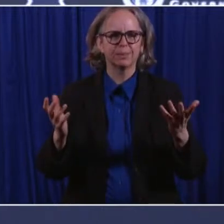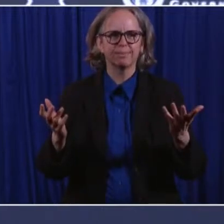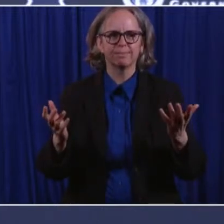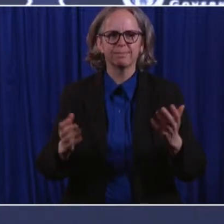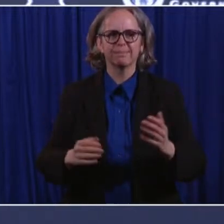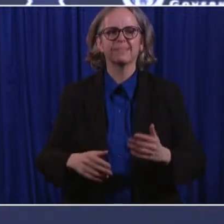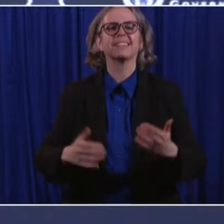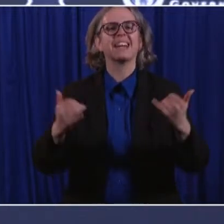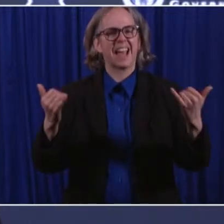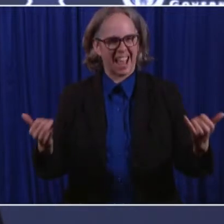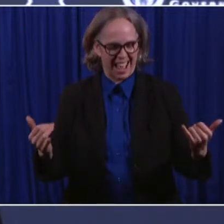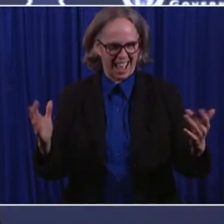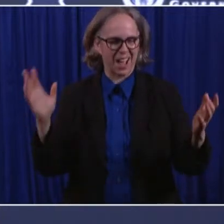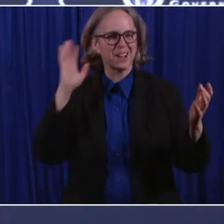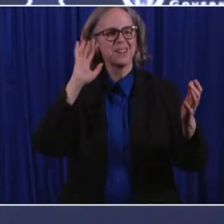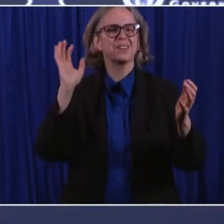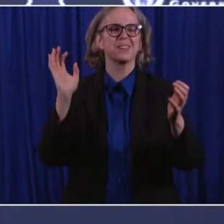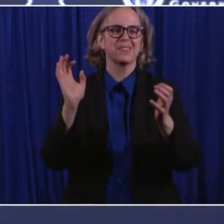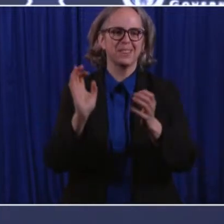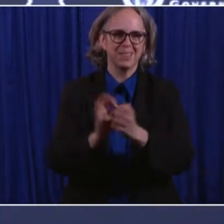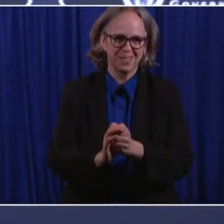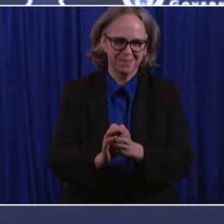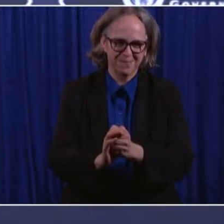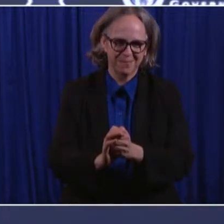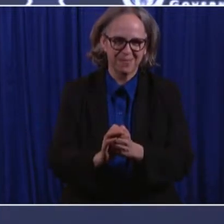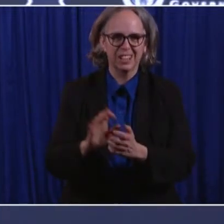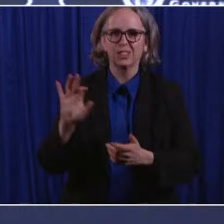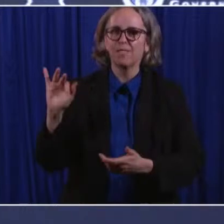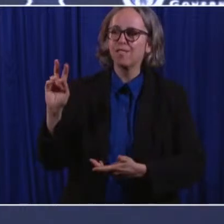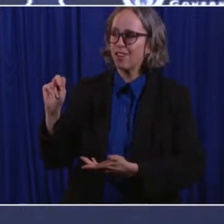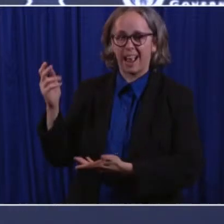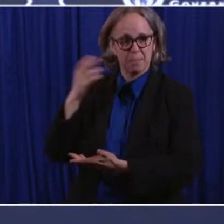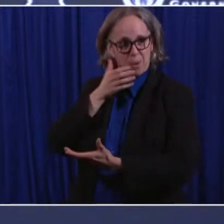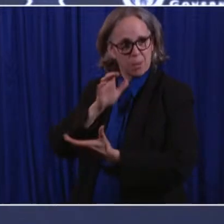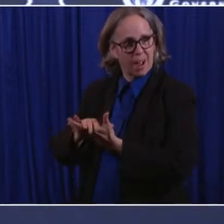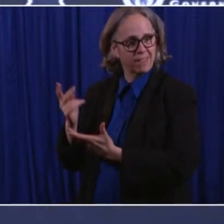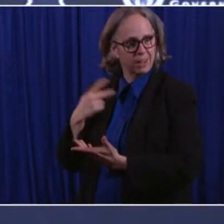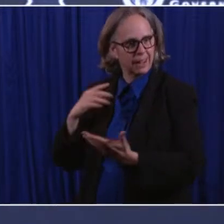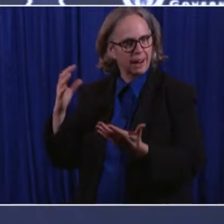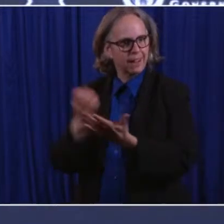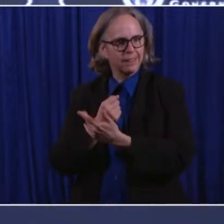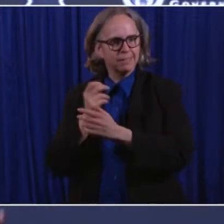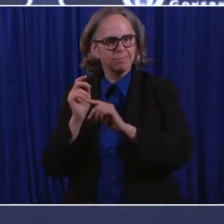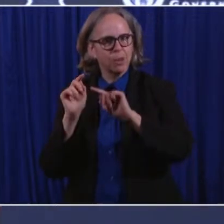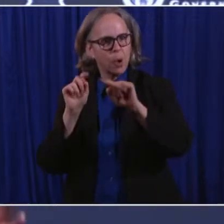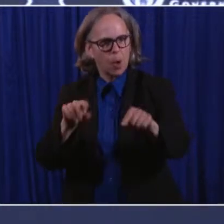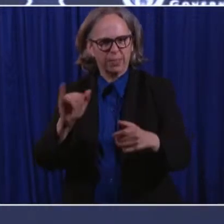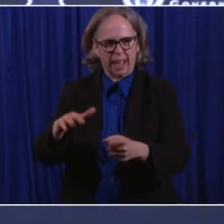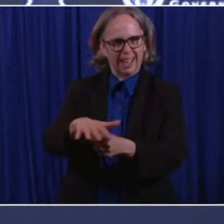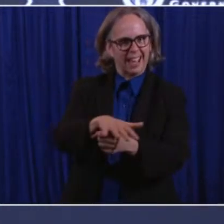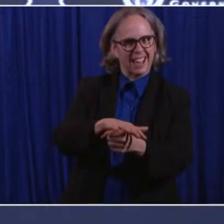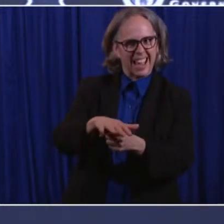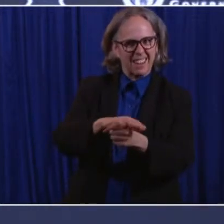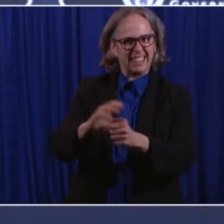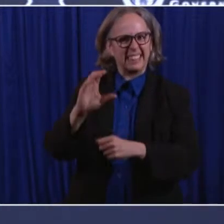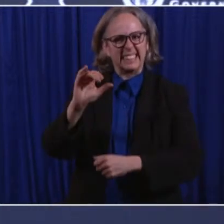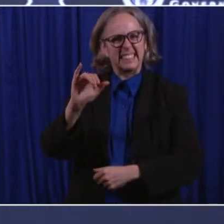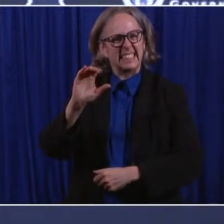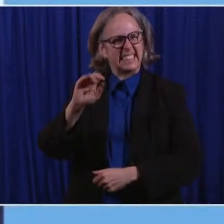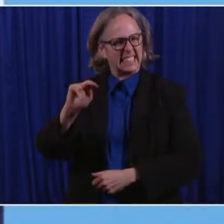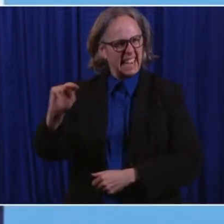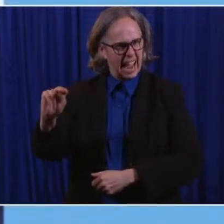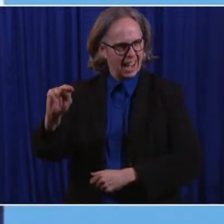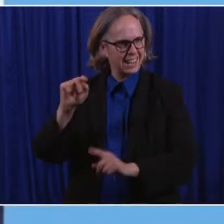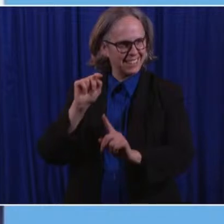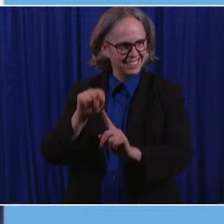Fran and I just had the opportunity to look at the mass vaccination site, and it's just an amazing